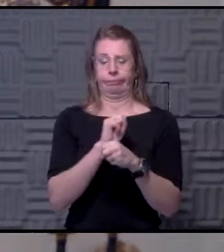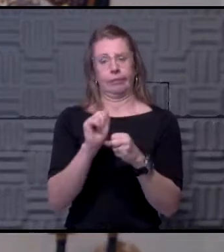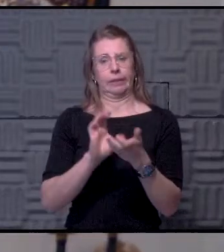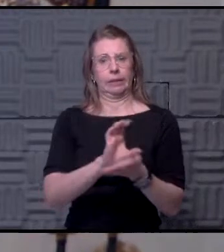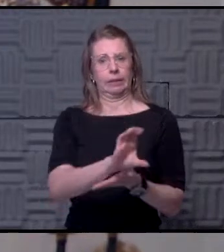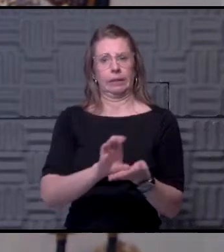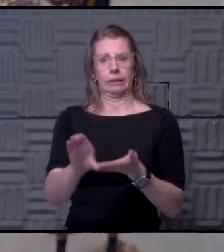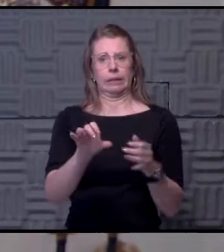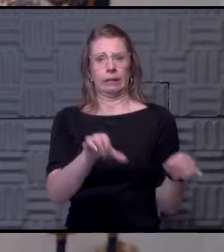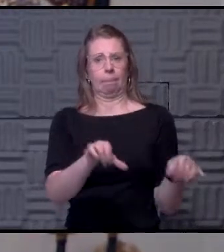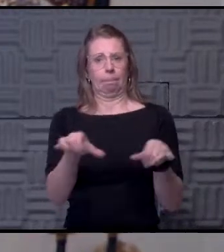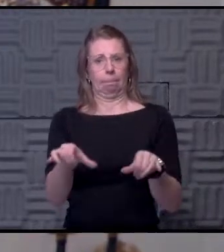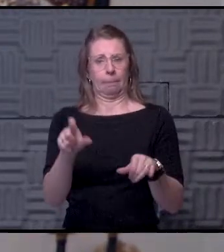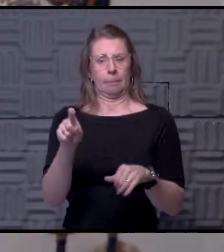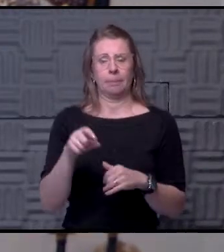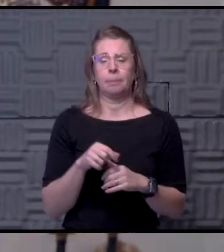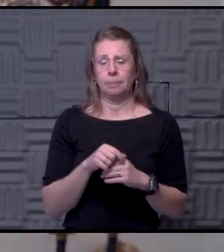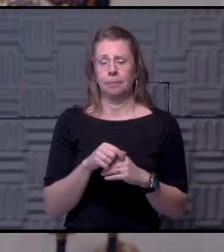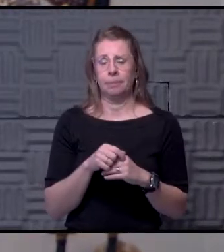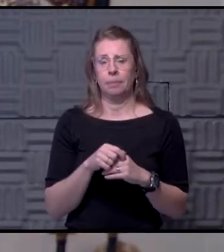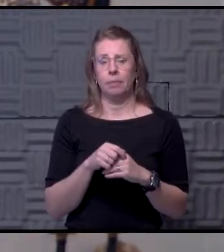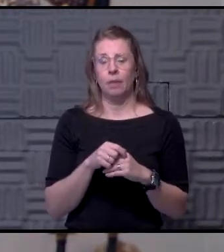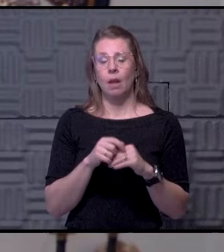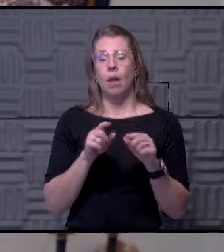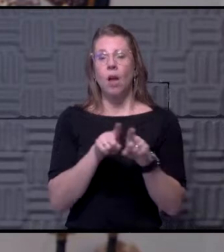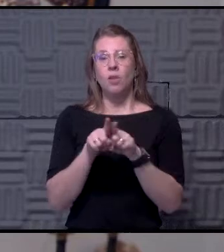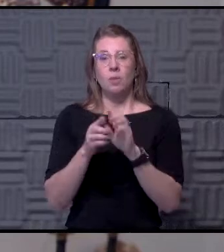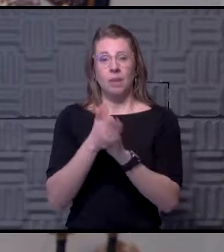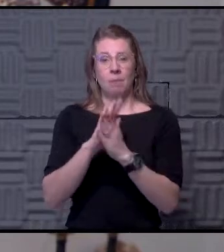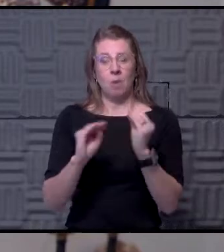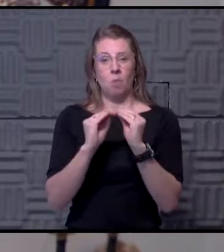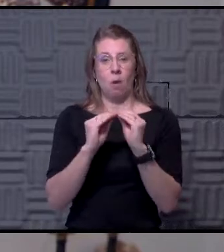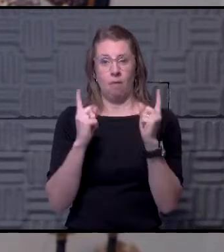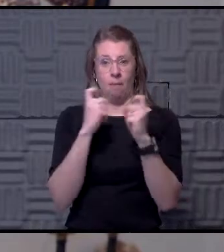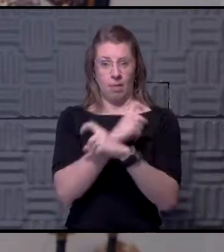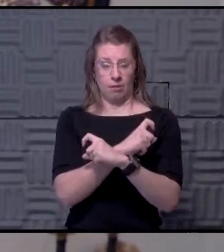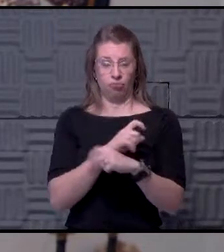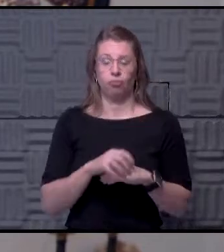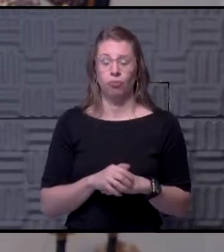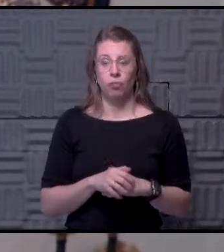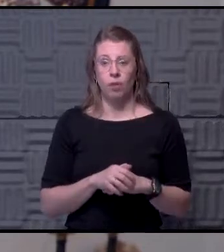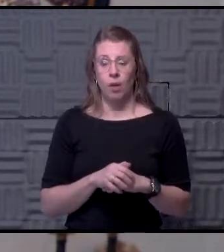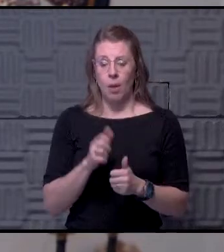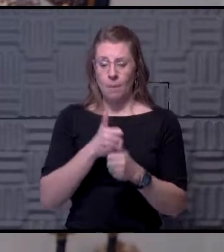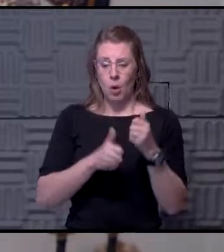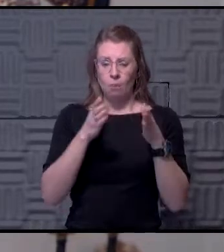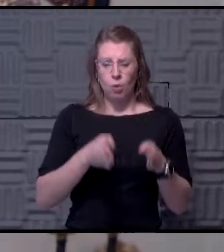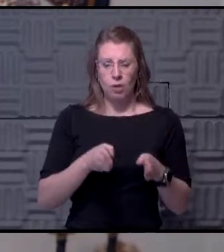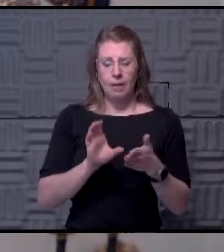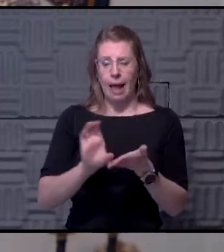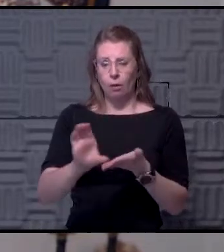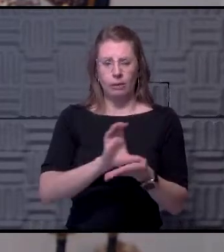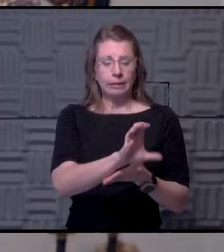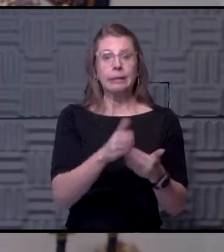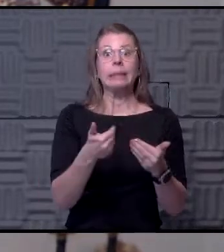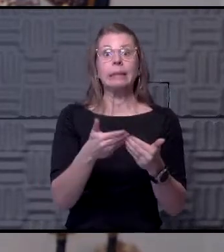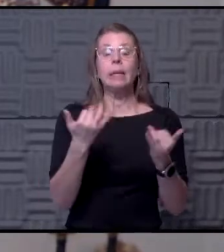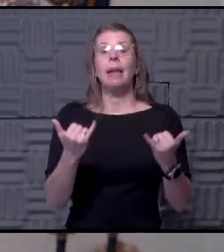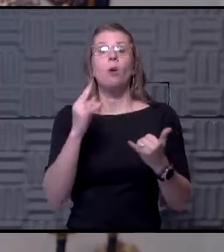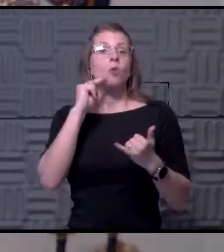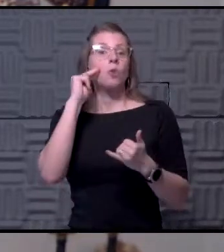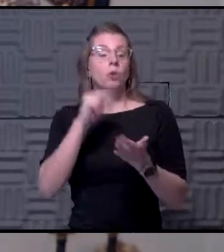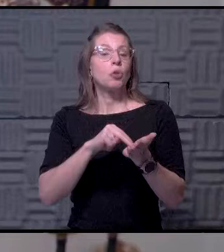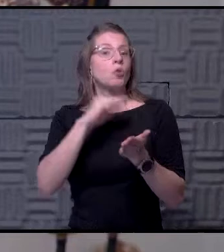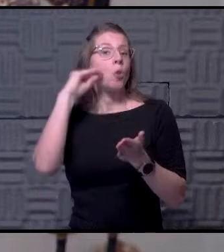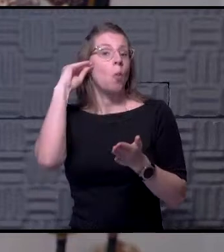that it depends also, it's getting more complicated actually. Our per capita allocation is pretty easy. But now that the nursing homes are